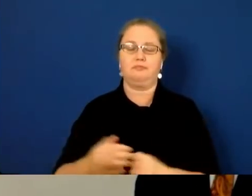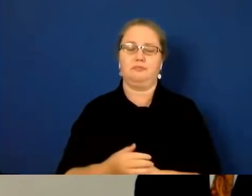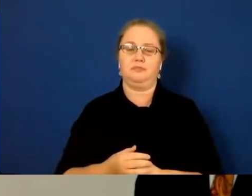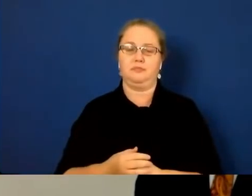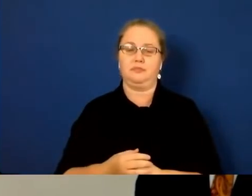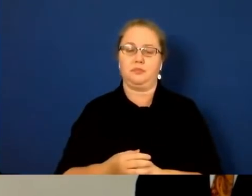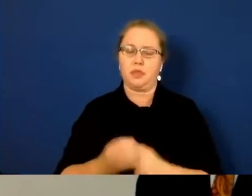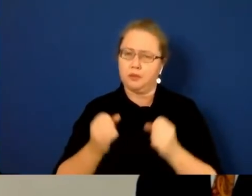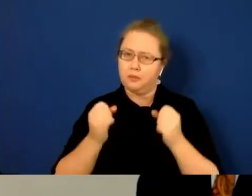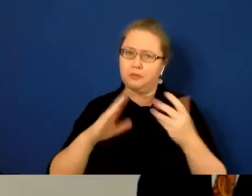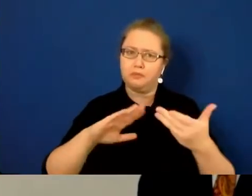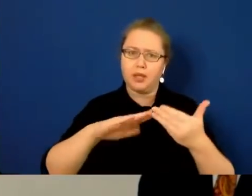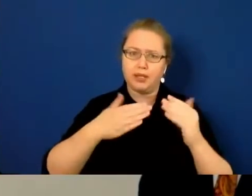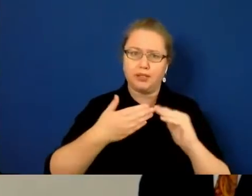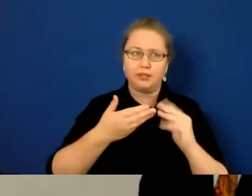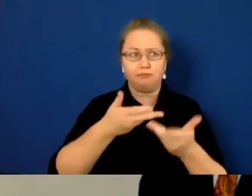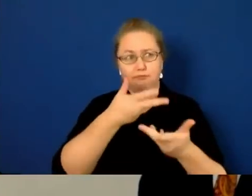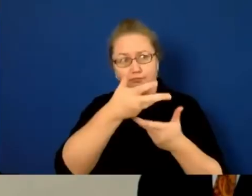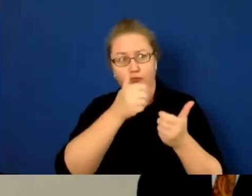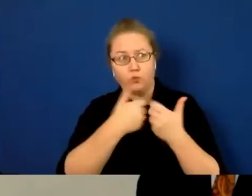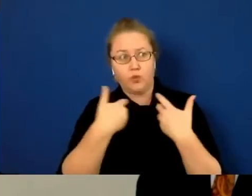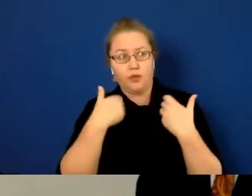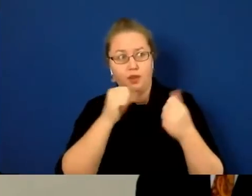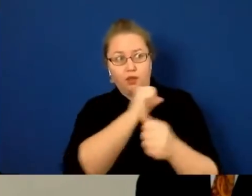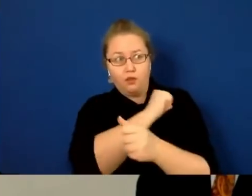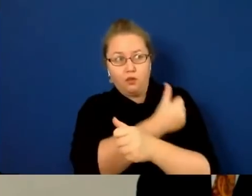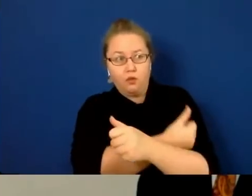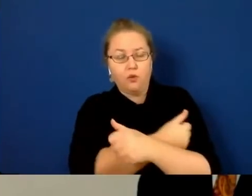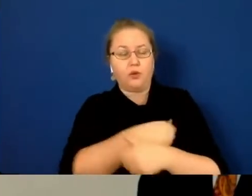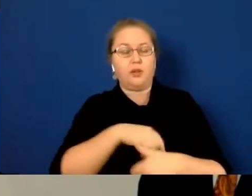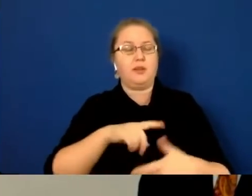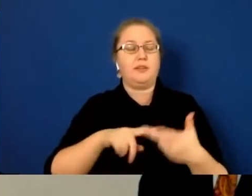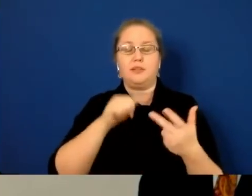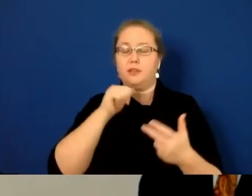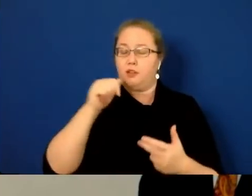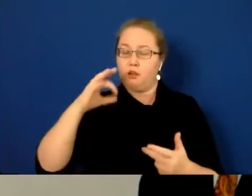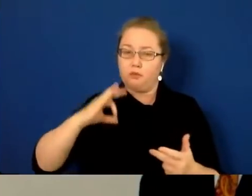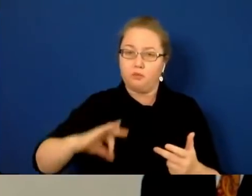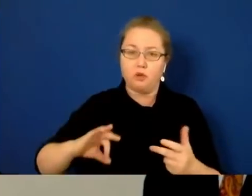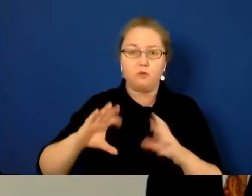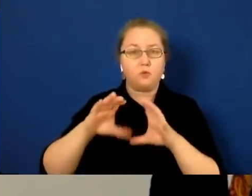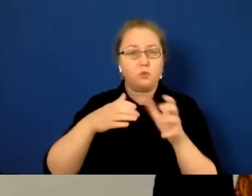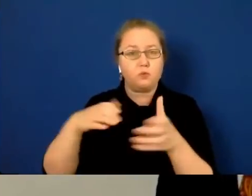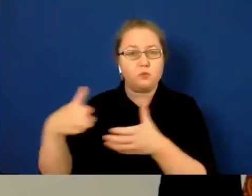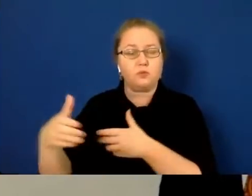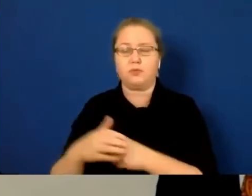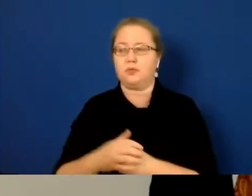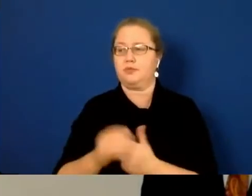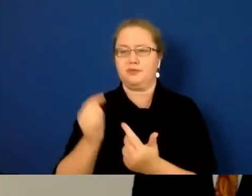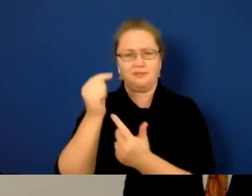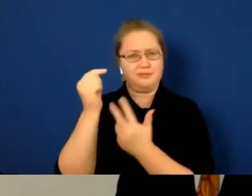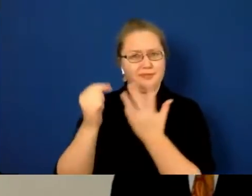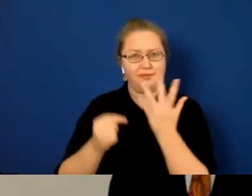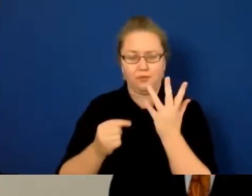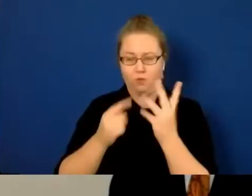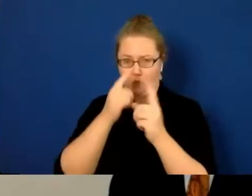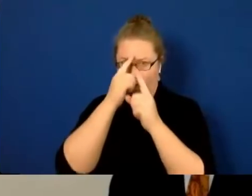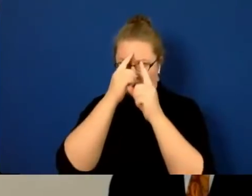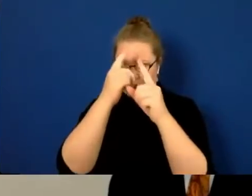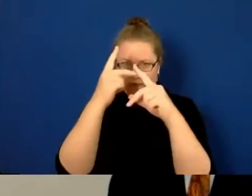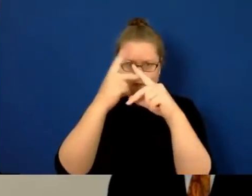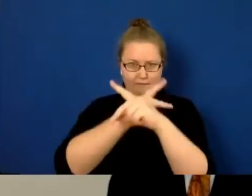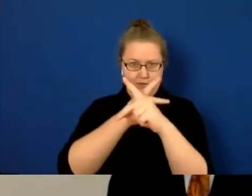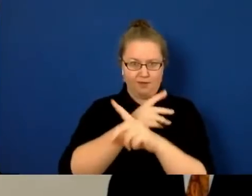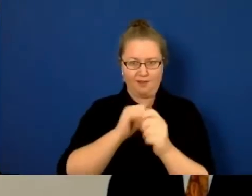and obviously hindering the ability to add extra beds quickly? Yeah, and you know, this was